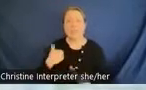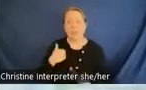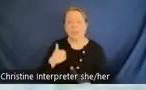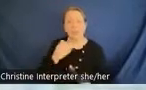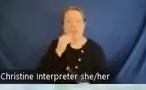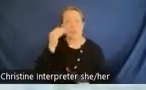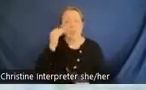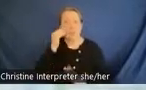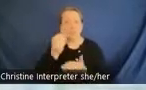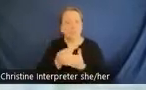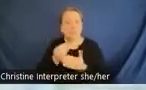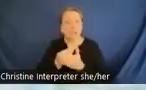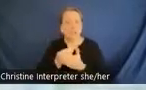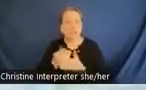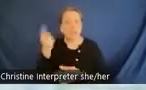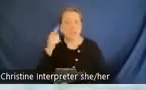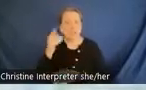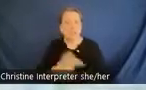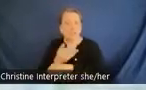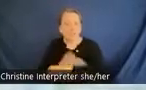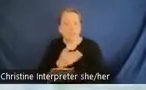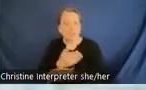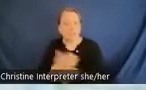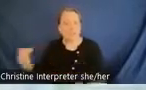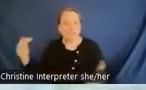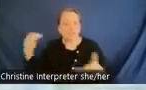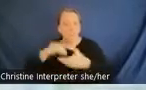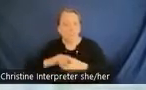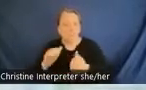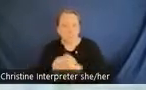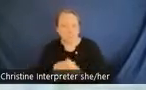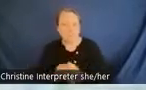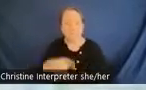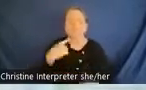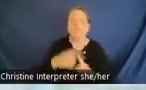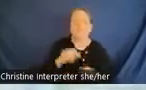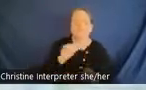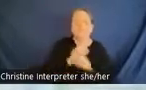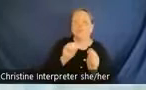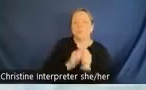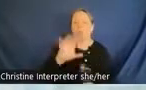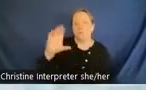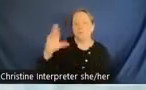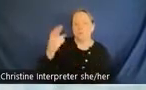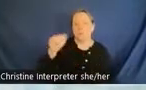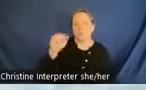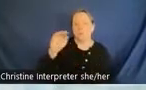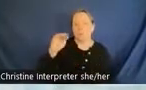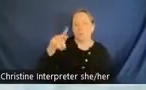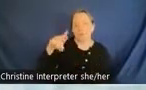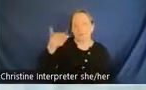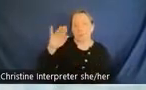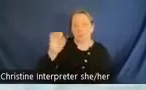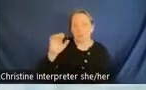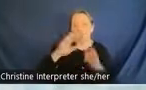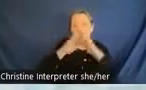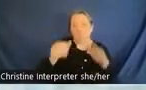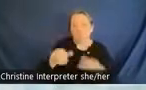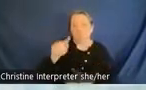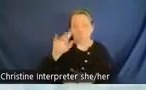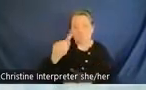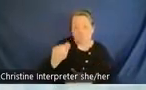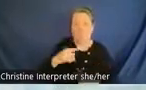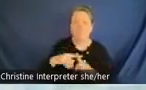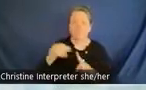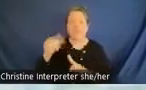money that we can partner with. We also have worked with Champlain Housing Trust and the other home ownership centers around the